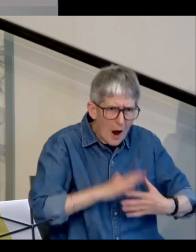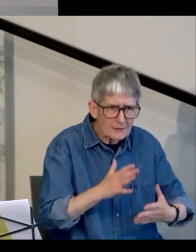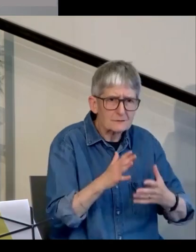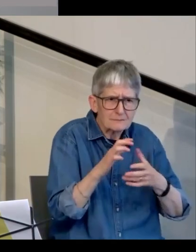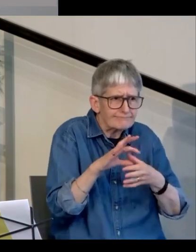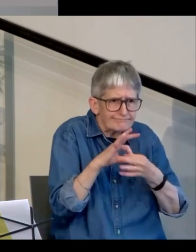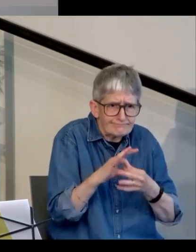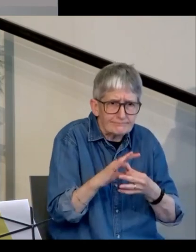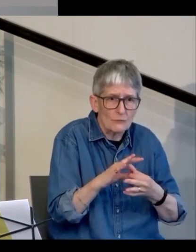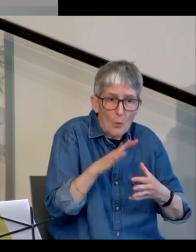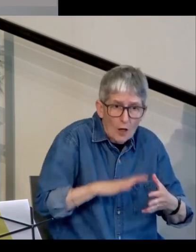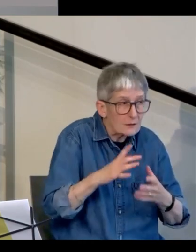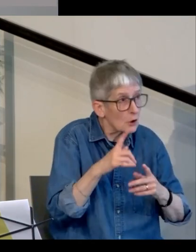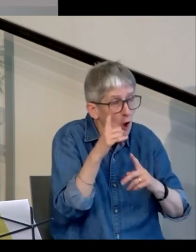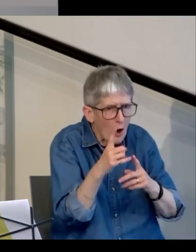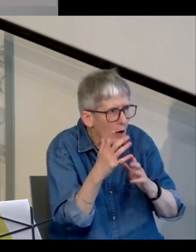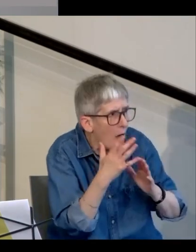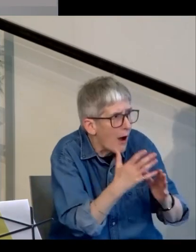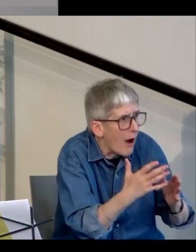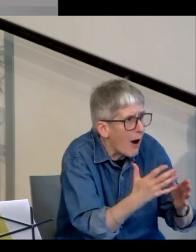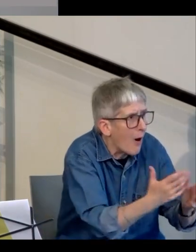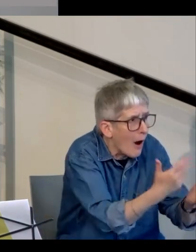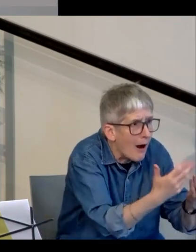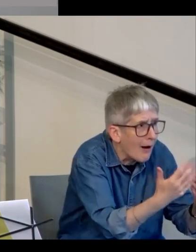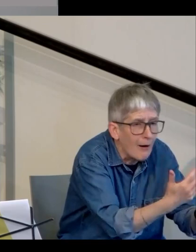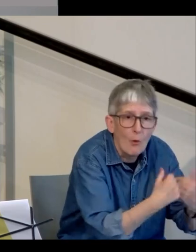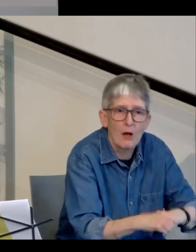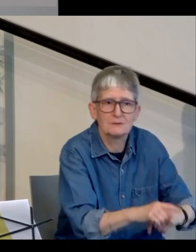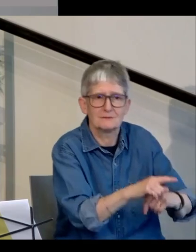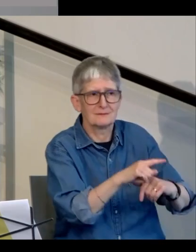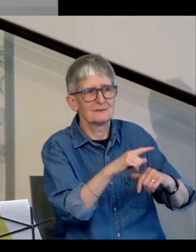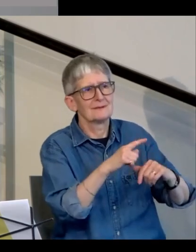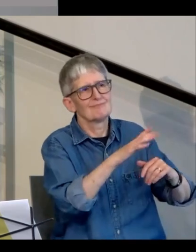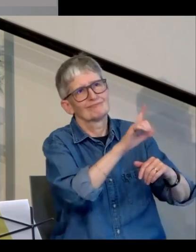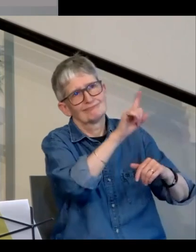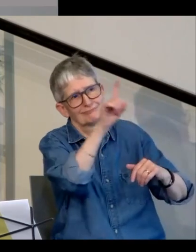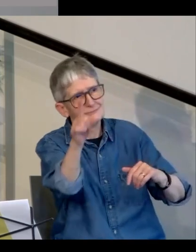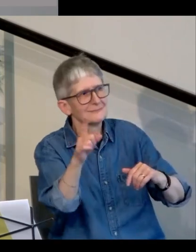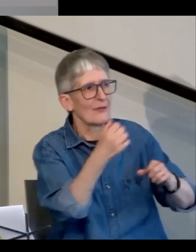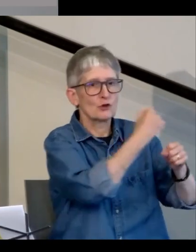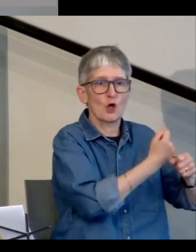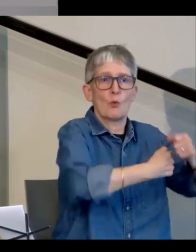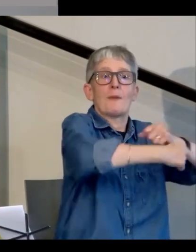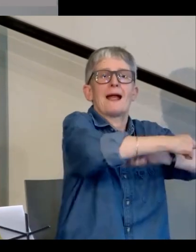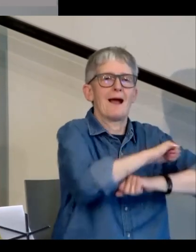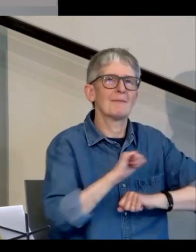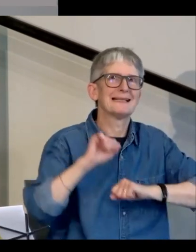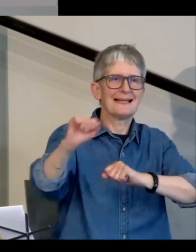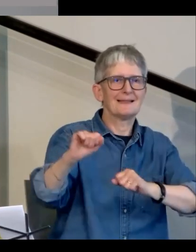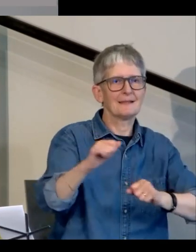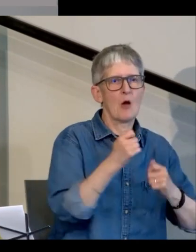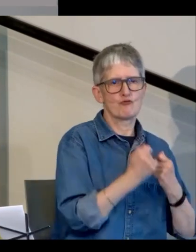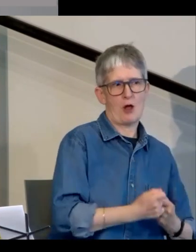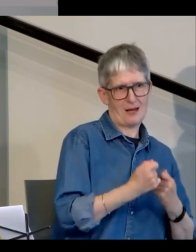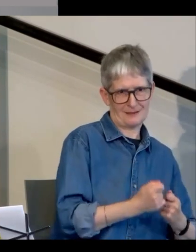us. He strains towards the day when the church will become his bride. And despite all our